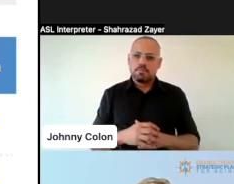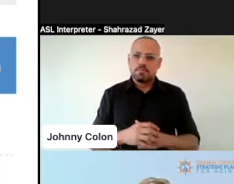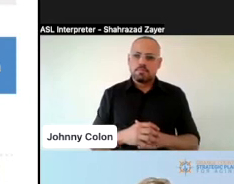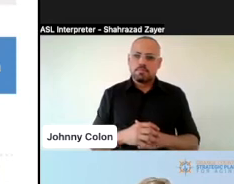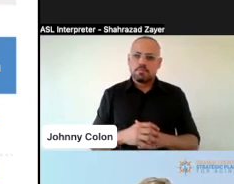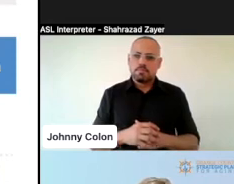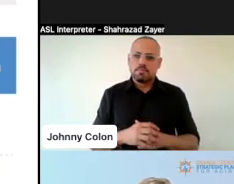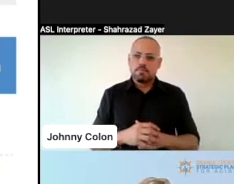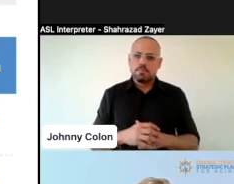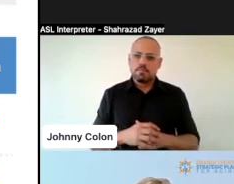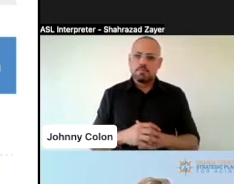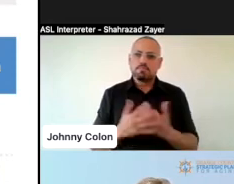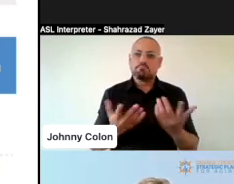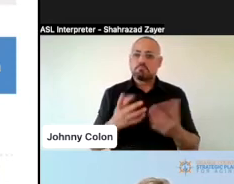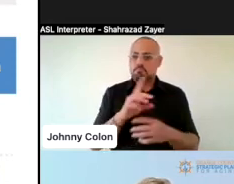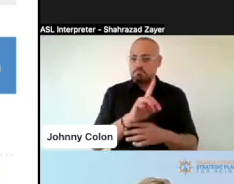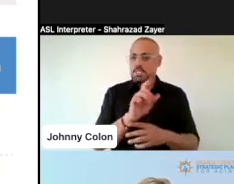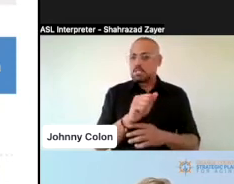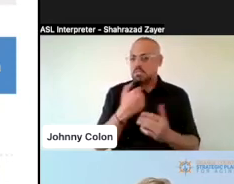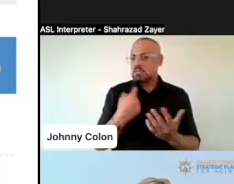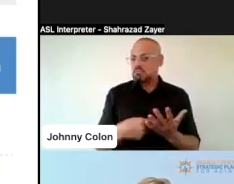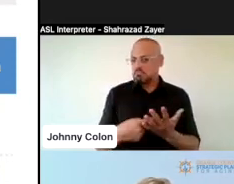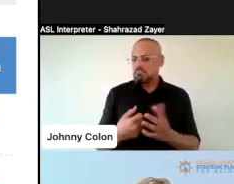Talking about disabilities,